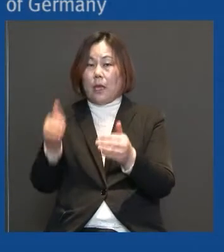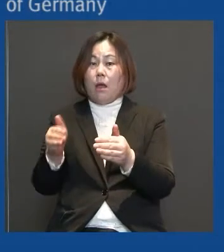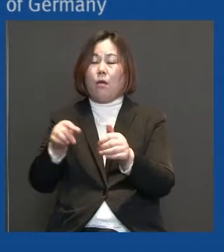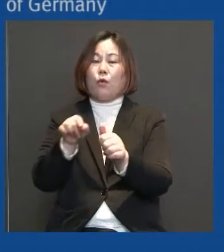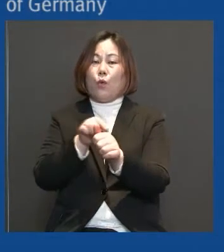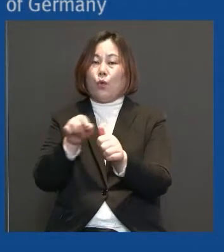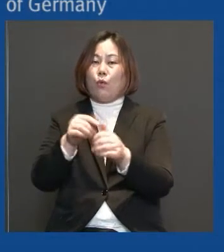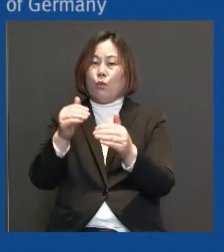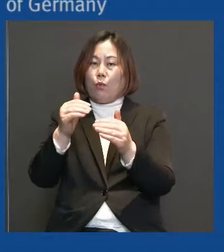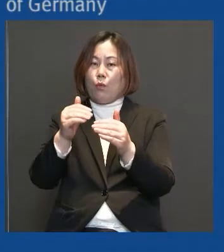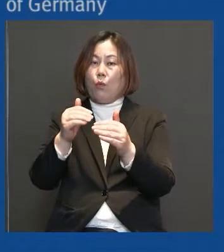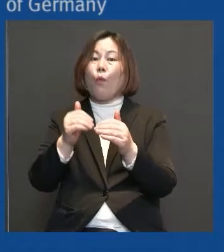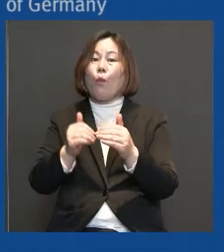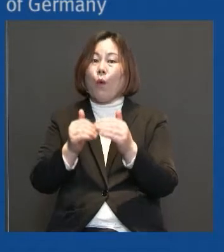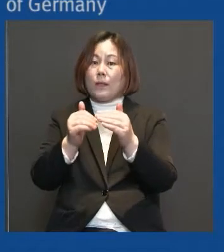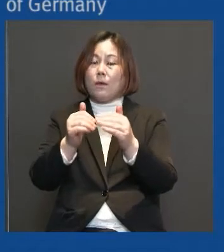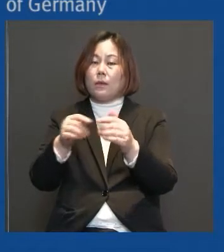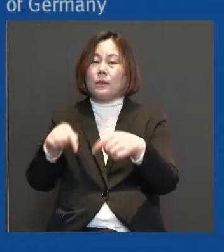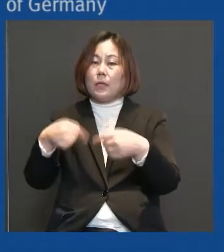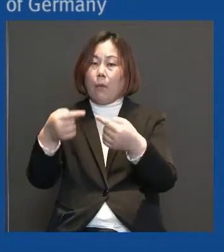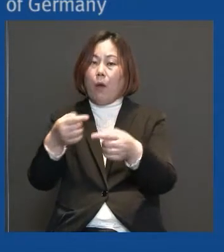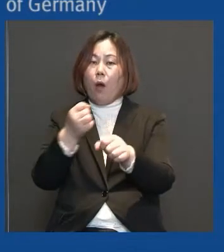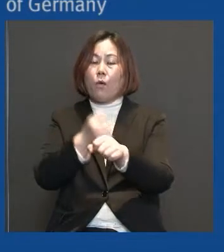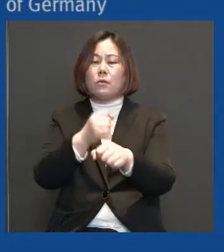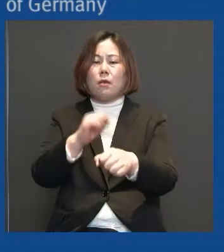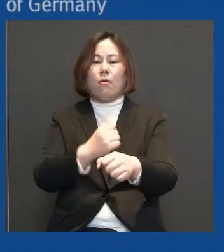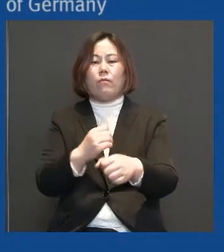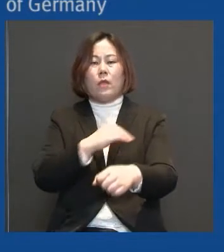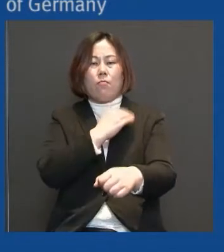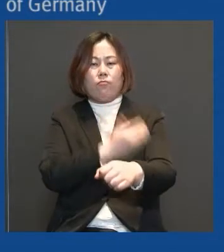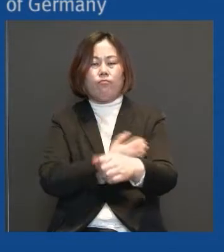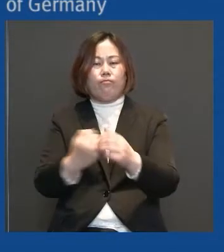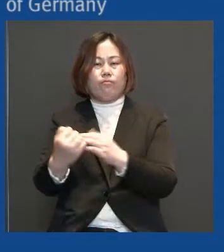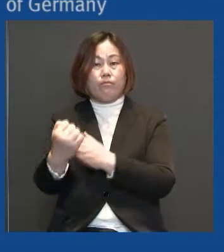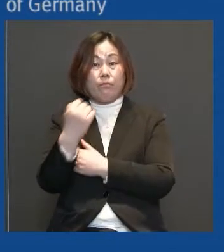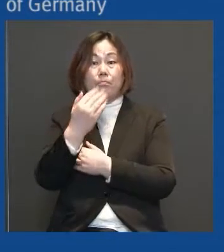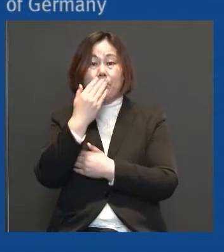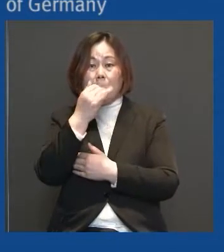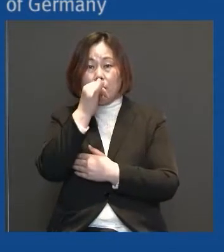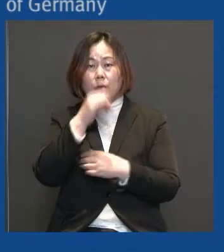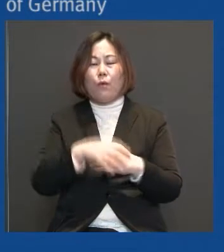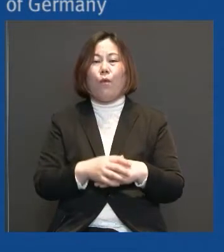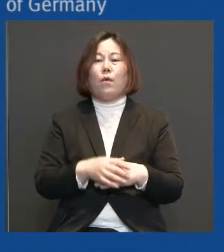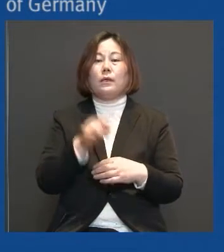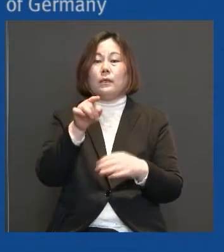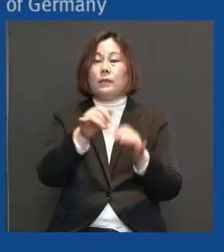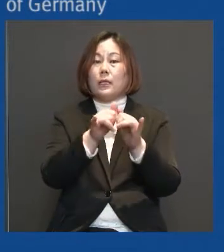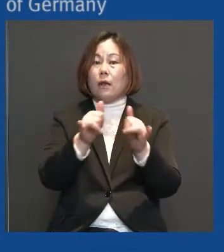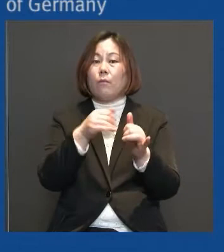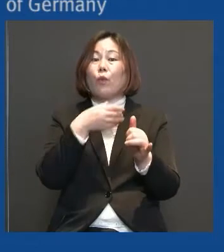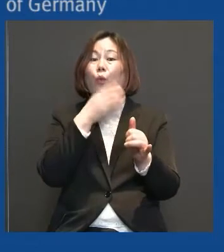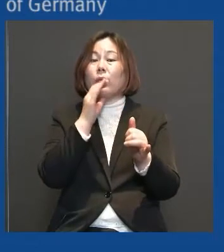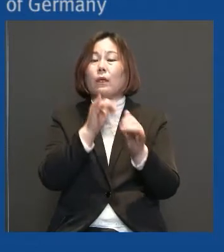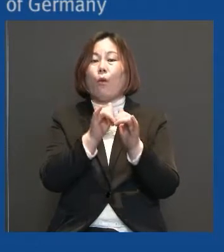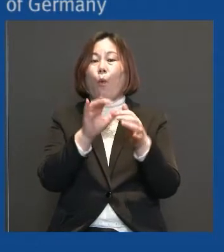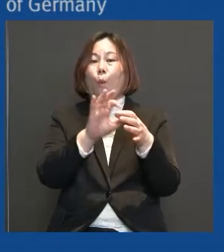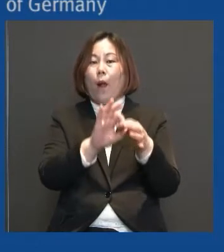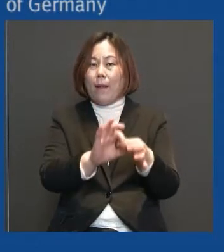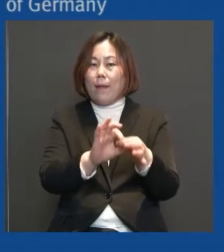nutshell, speaking about digital education in old age and what Germany finds important is key improvement measures are to